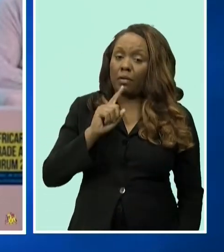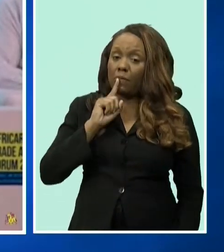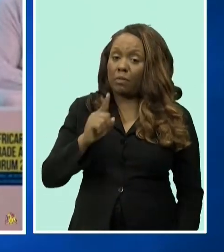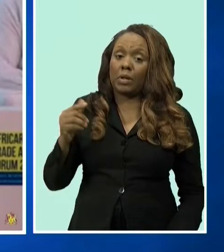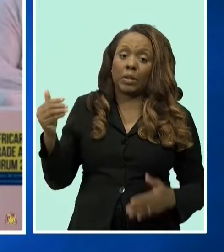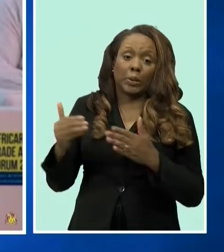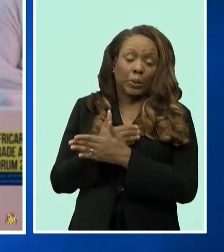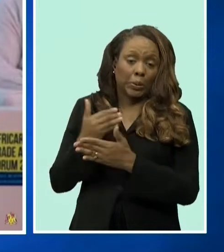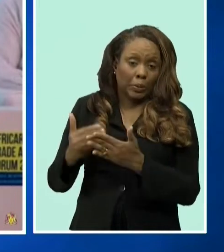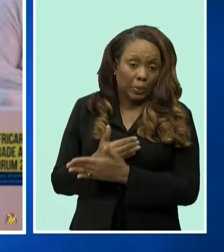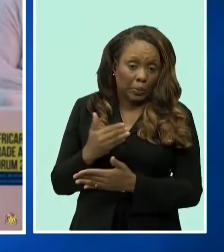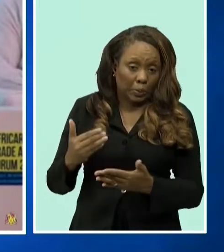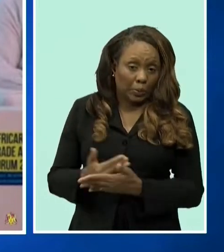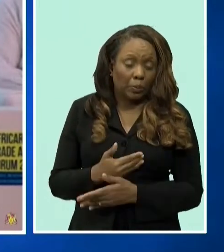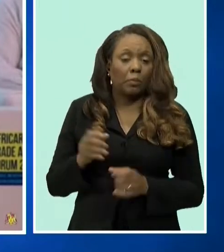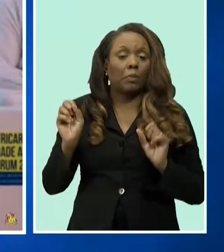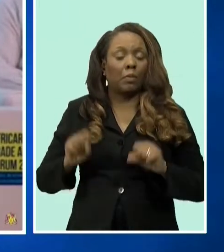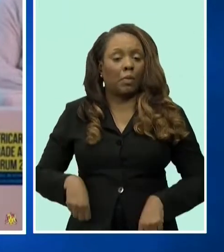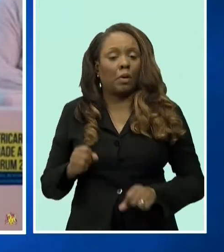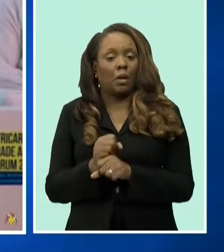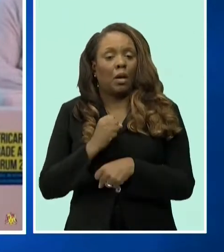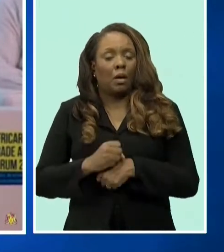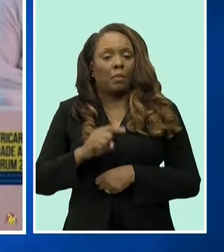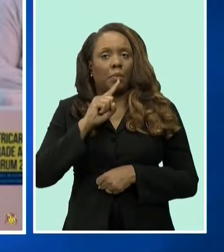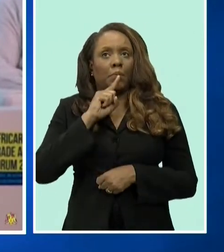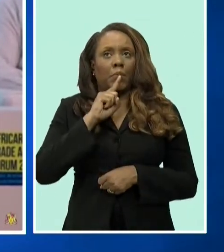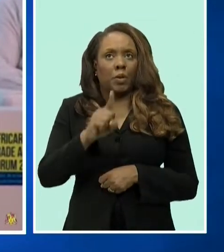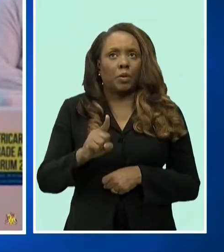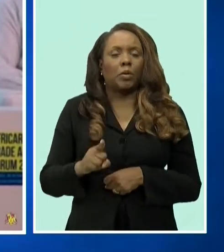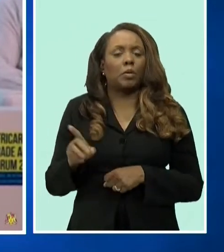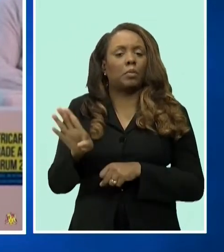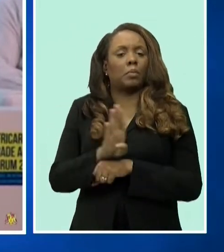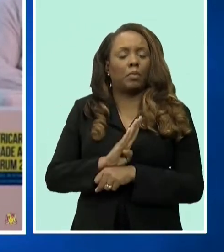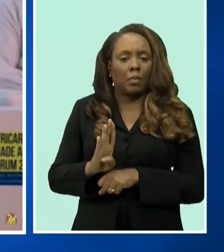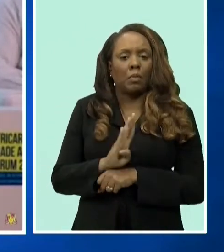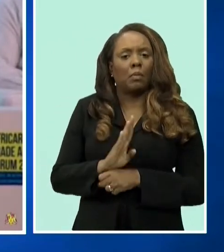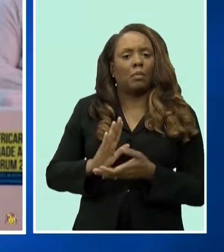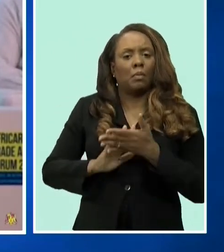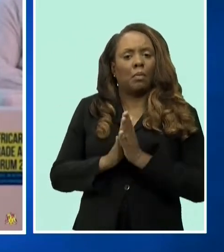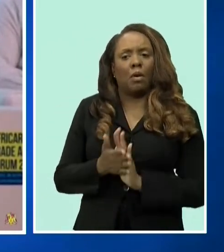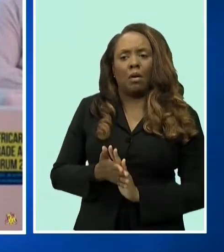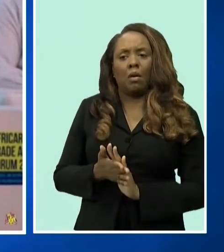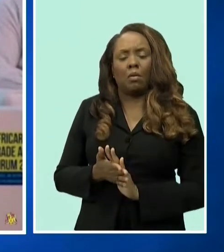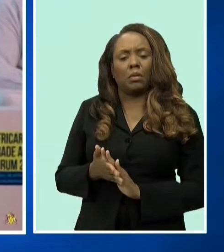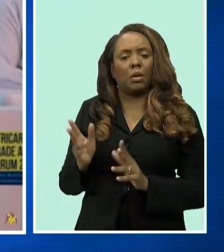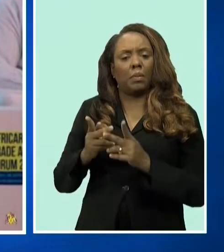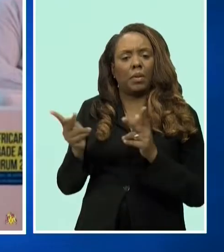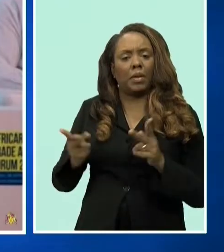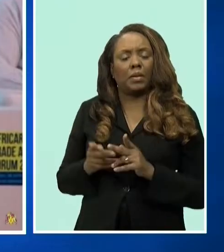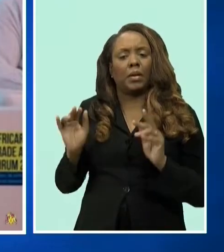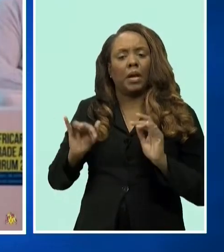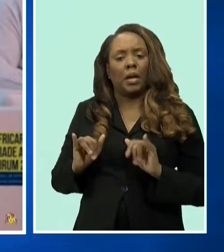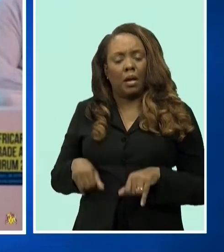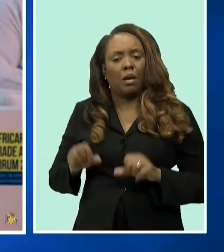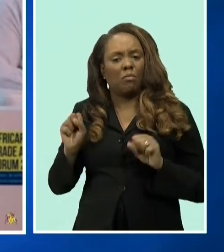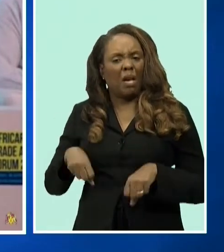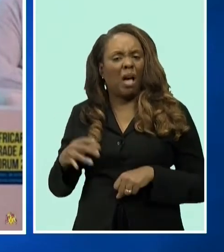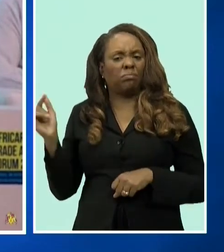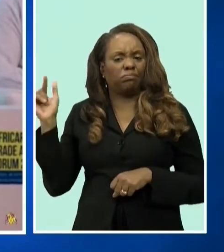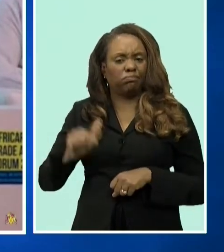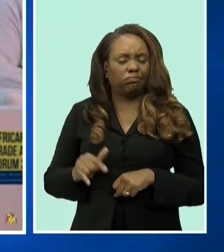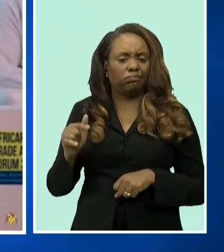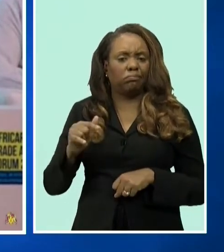emerging markets, where we can making sure that Barbados becomes an all-year-round destination, and we drive